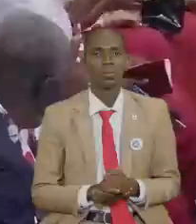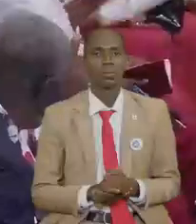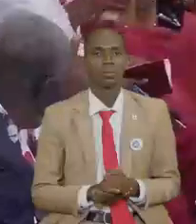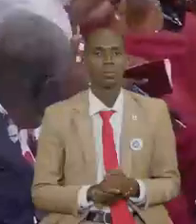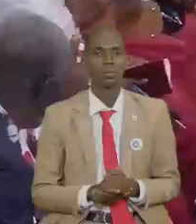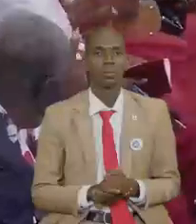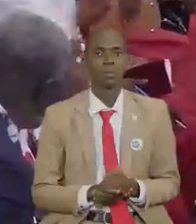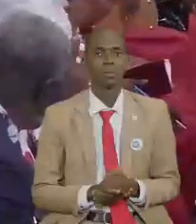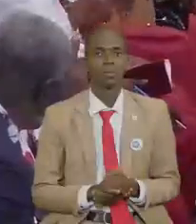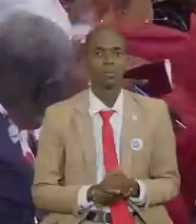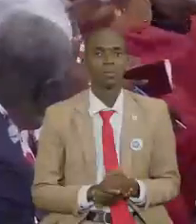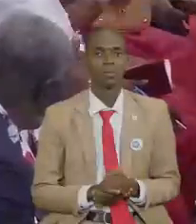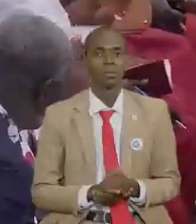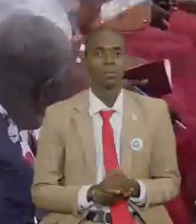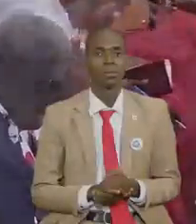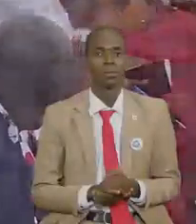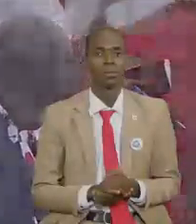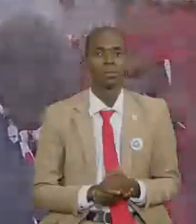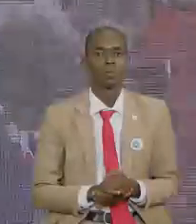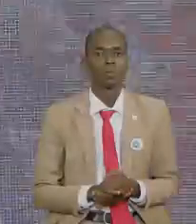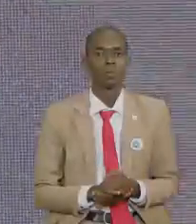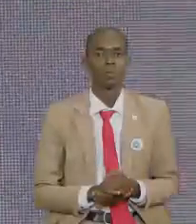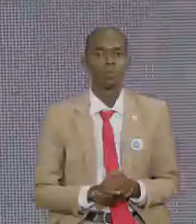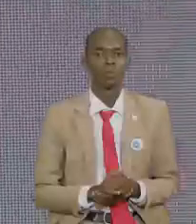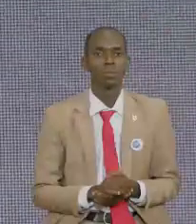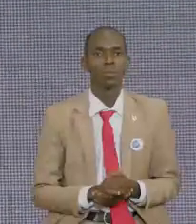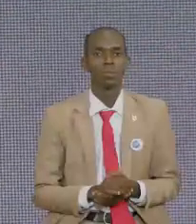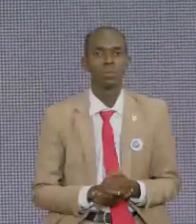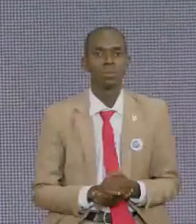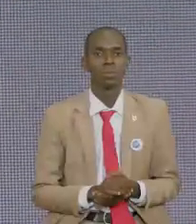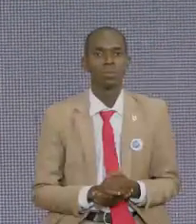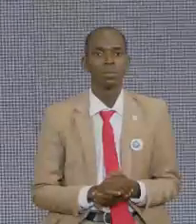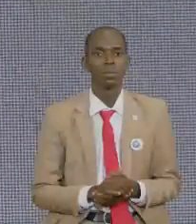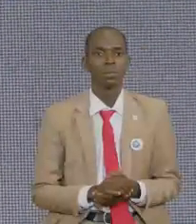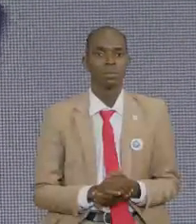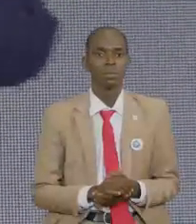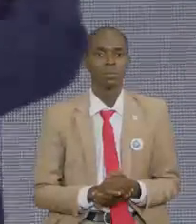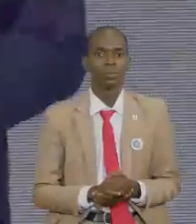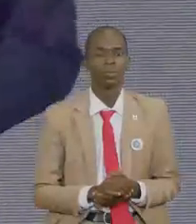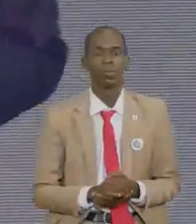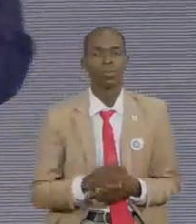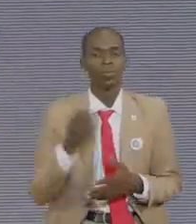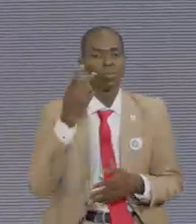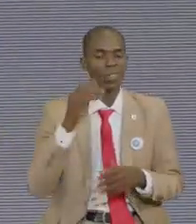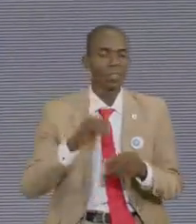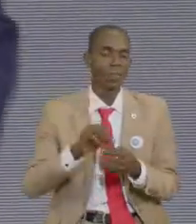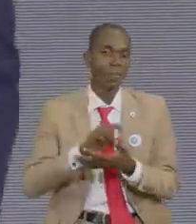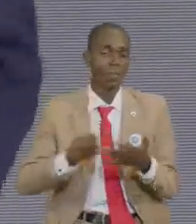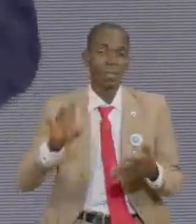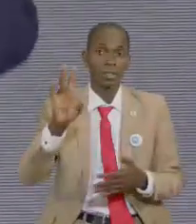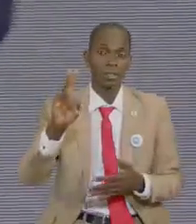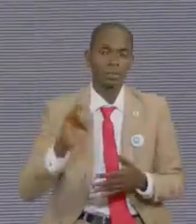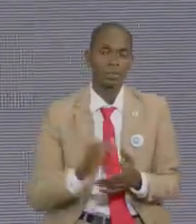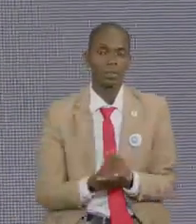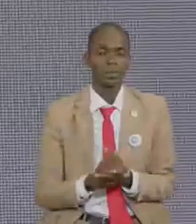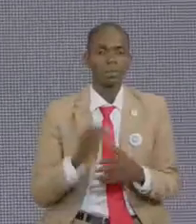Look Look at verse 17. In verse